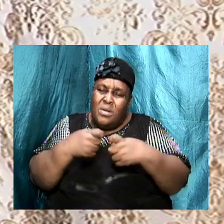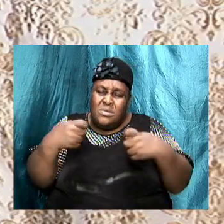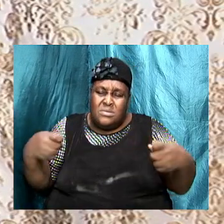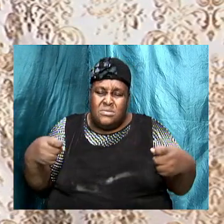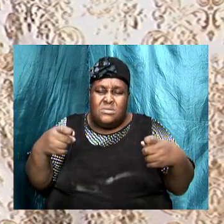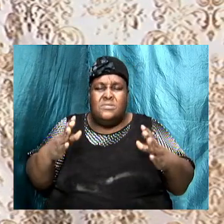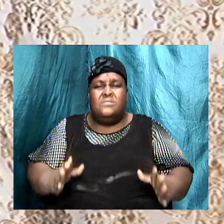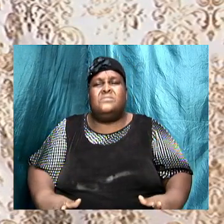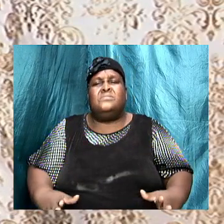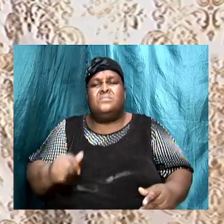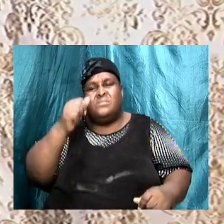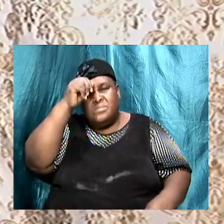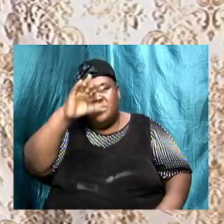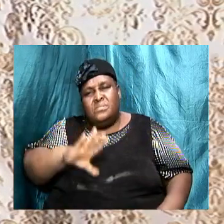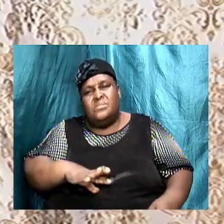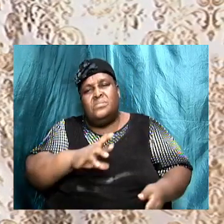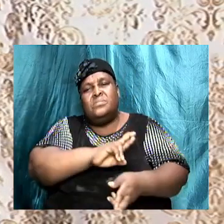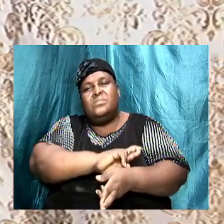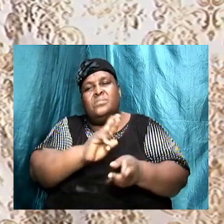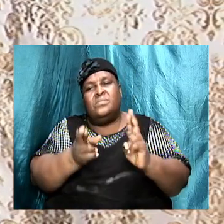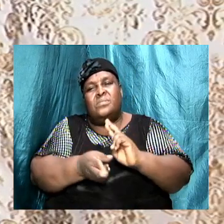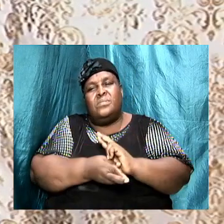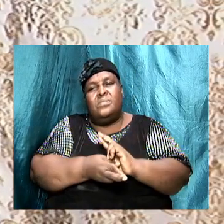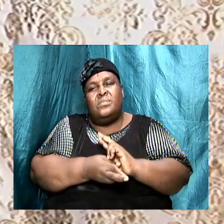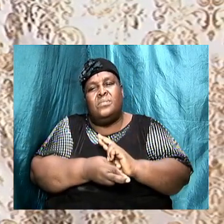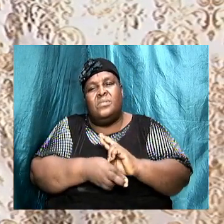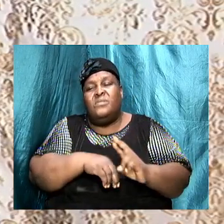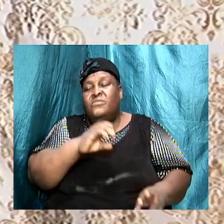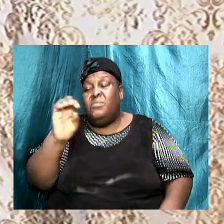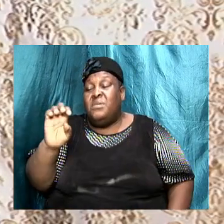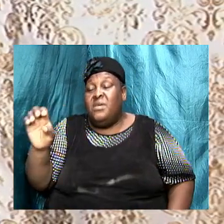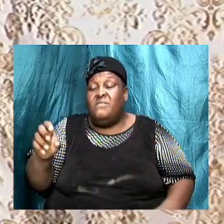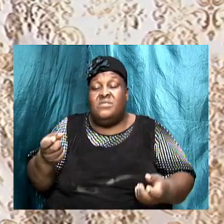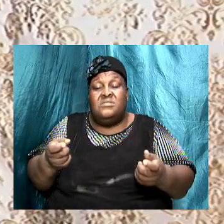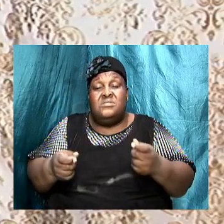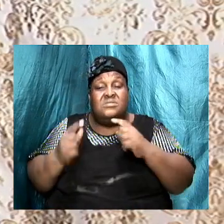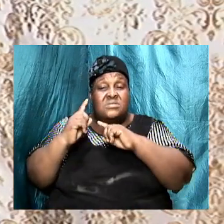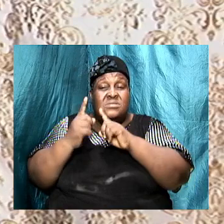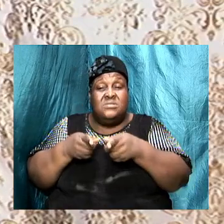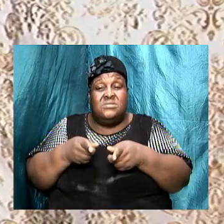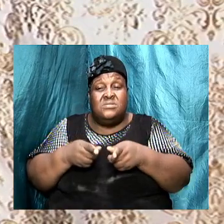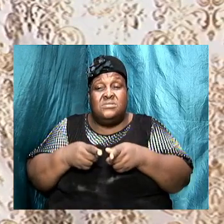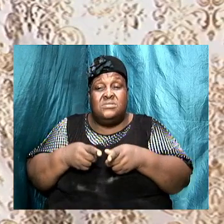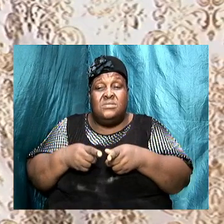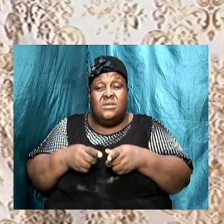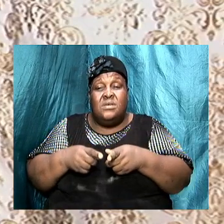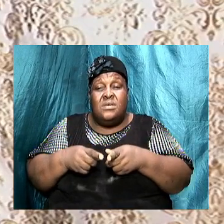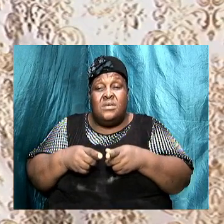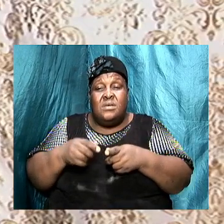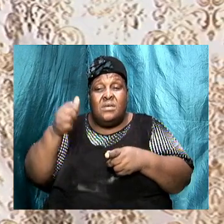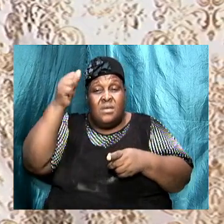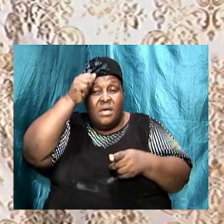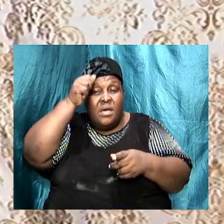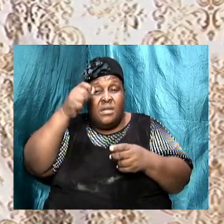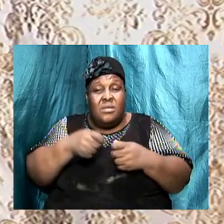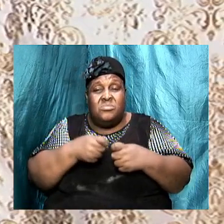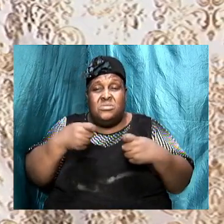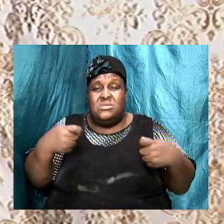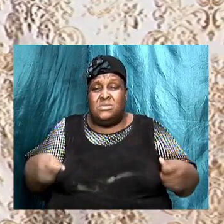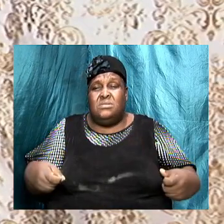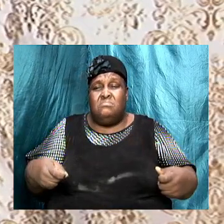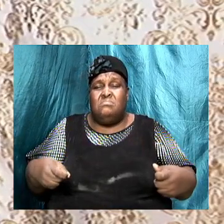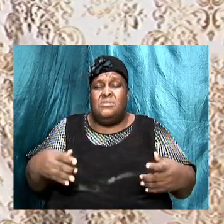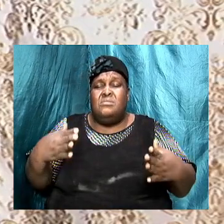men to repent. From ever since the fall, Adam sinned, and